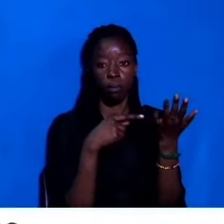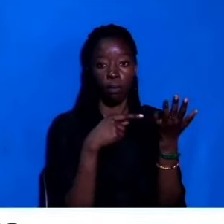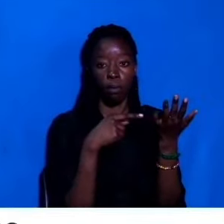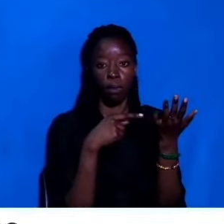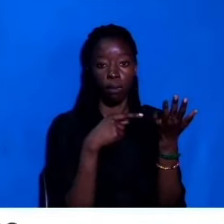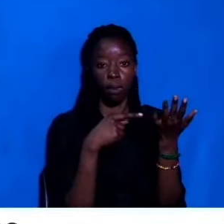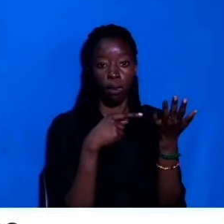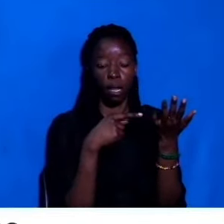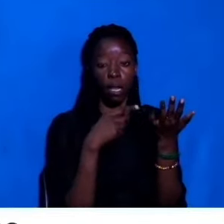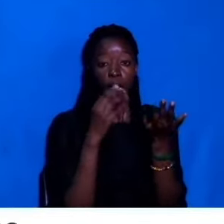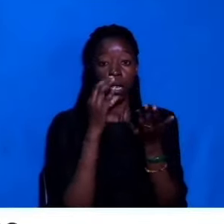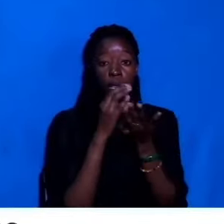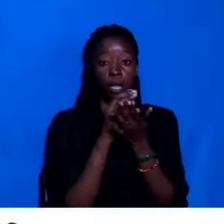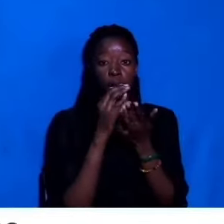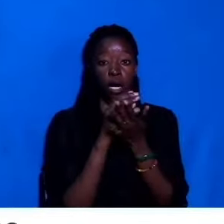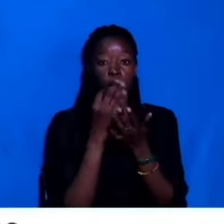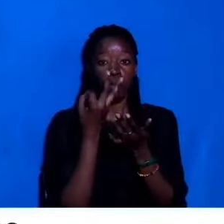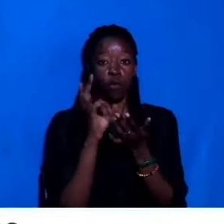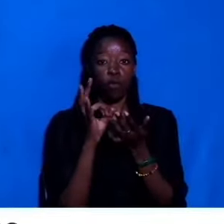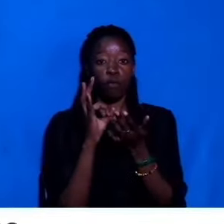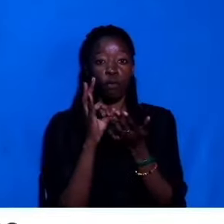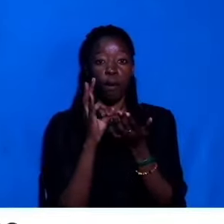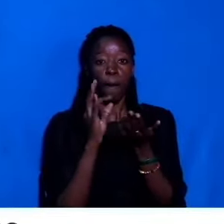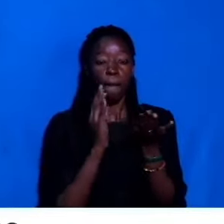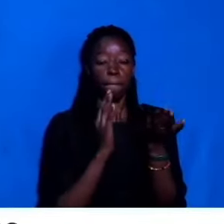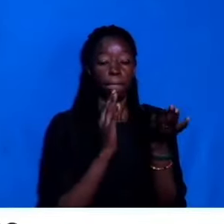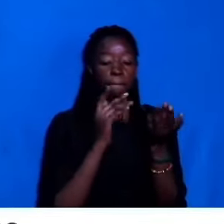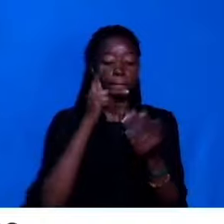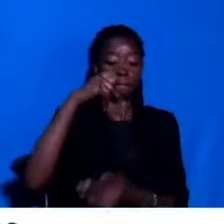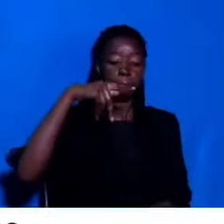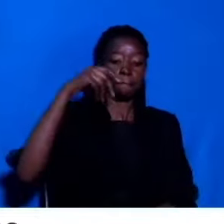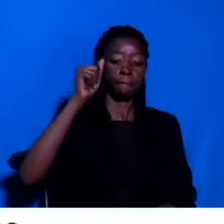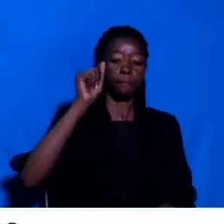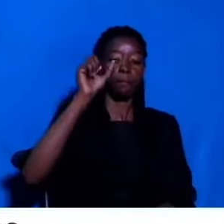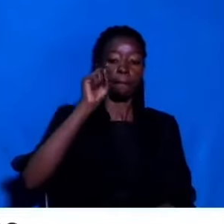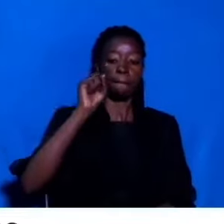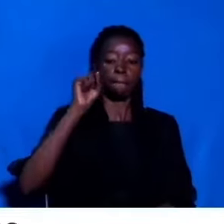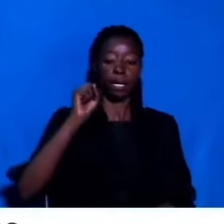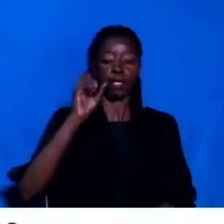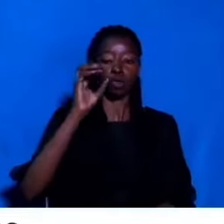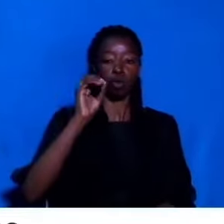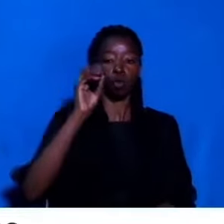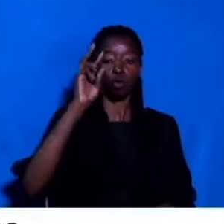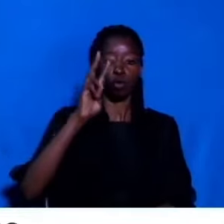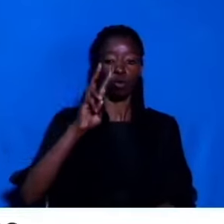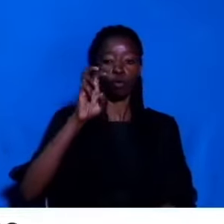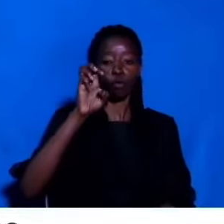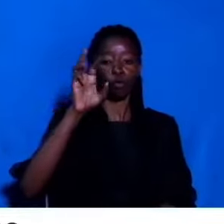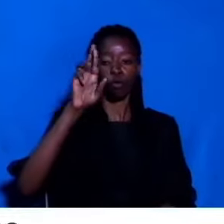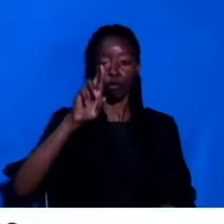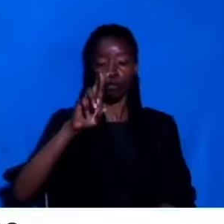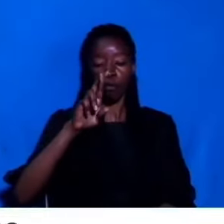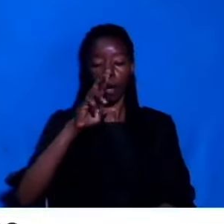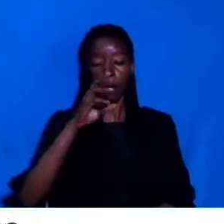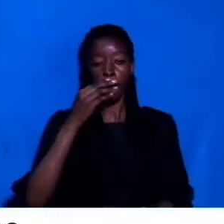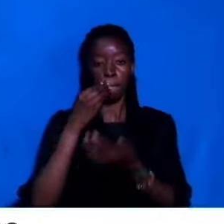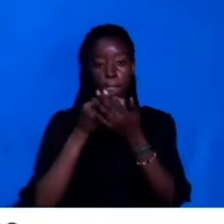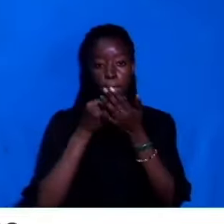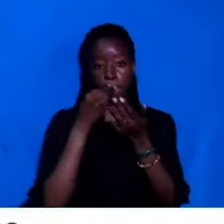related to the cup of Passover meal that when people ate and they were full after the